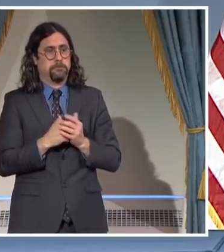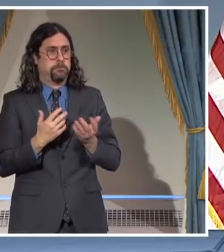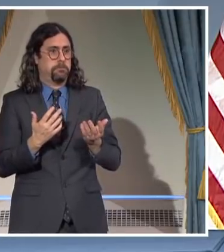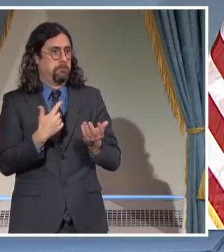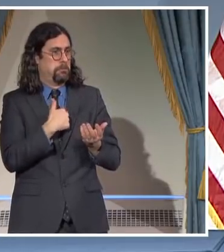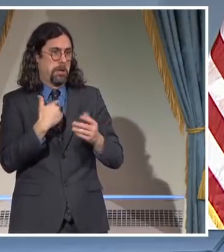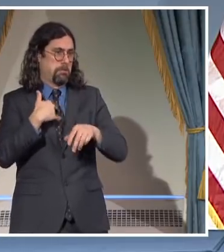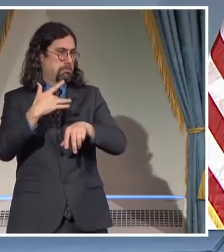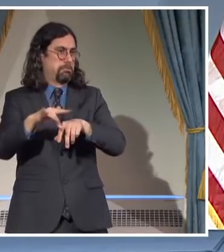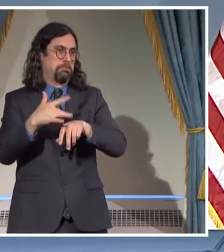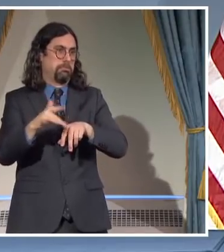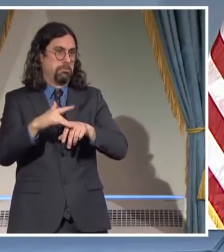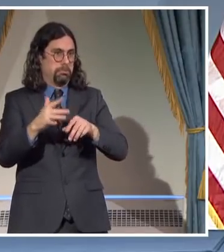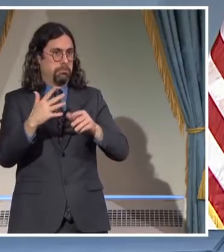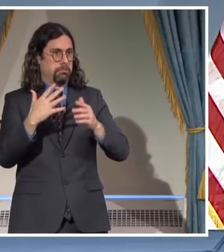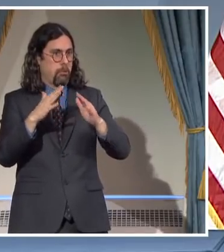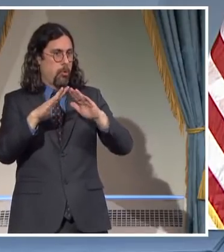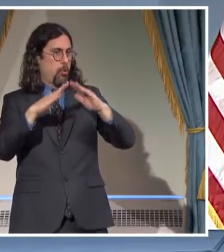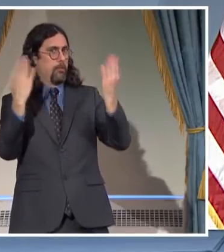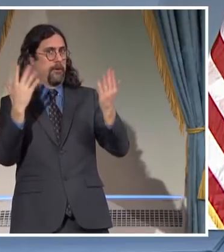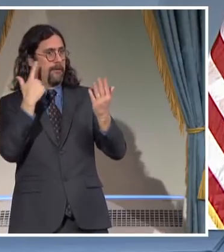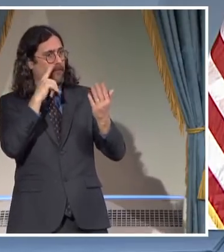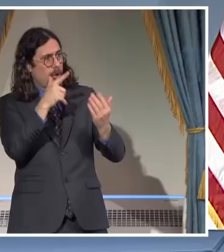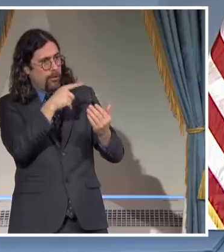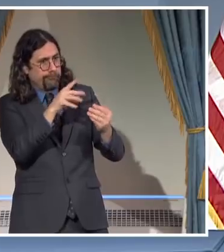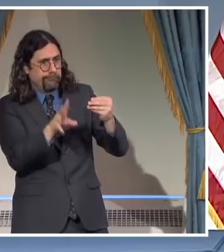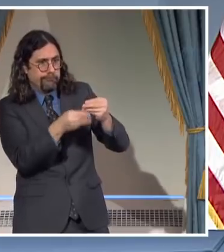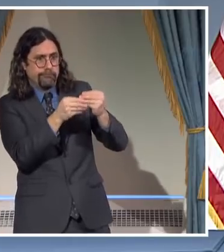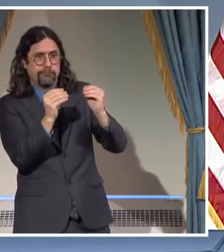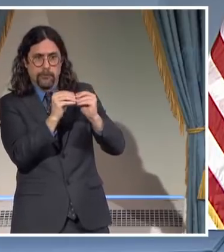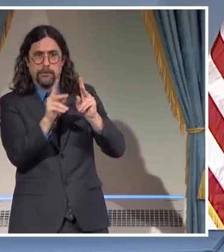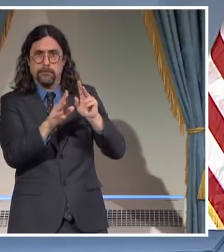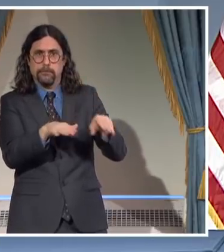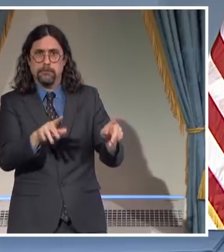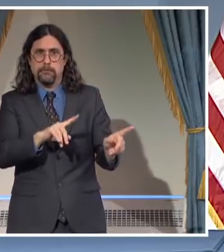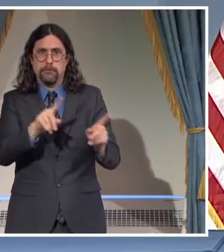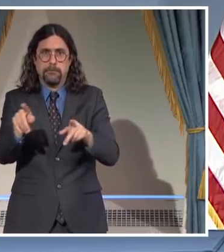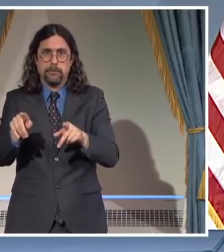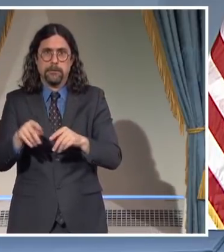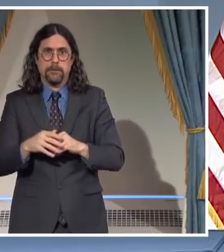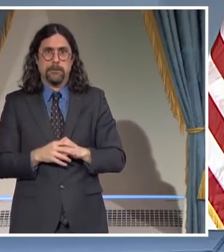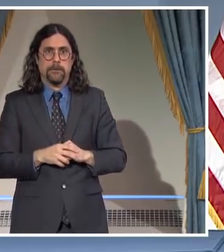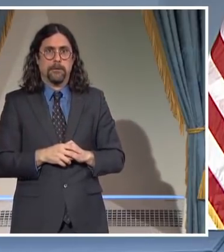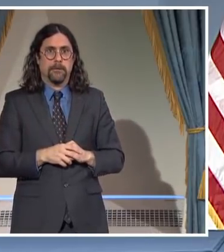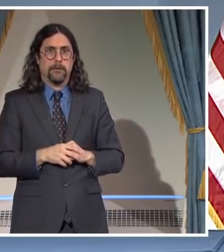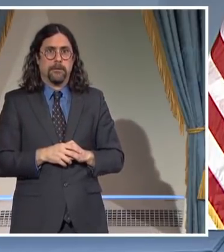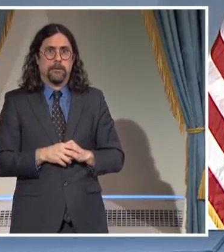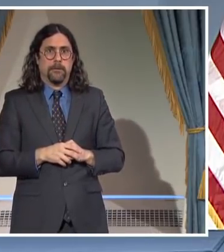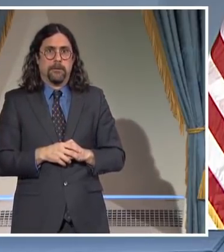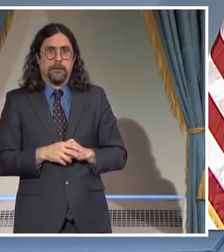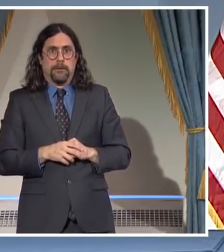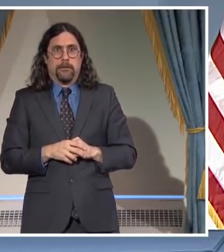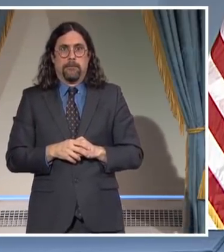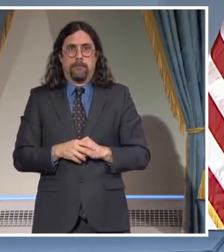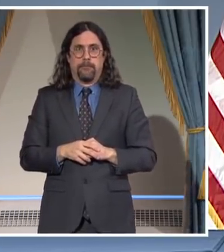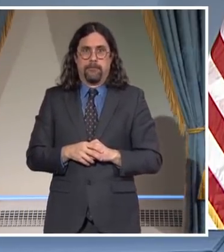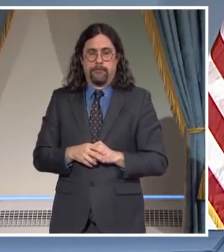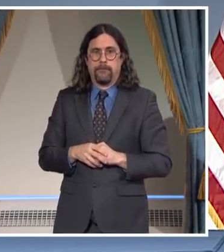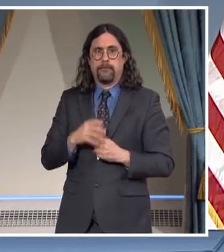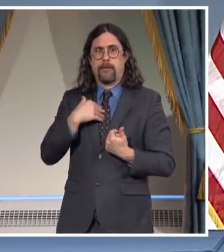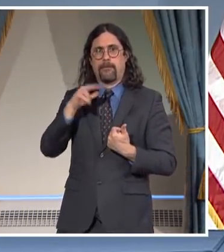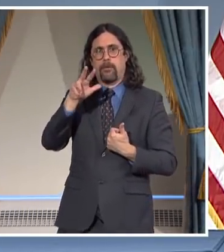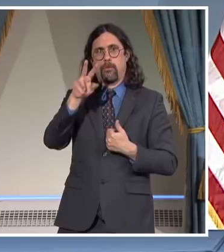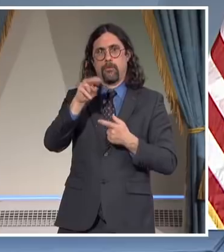centers. We have 32 sites in Brooklyn, 22 in Bronx, 20 in Queens, 15 in